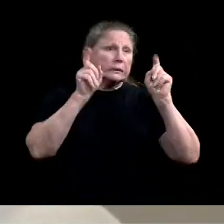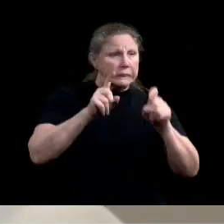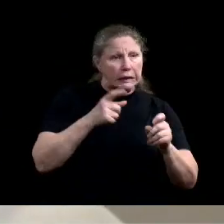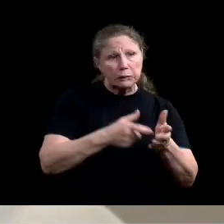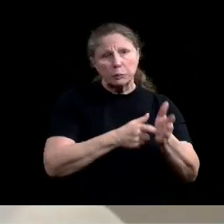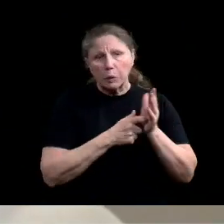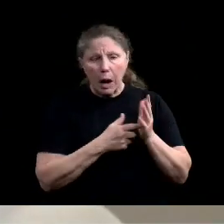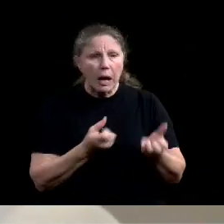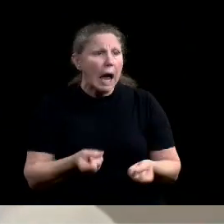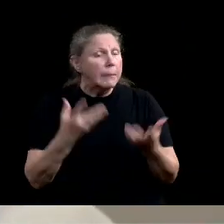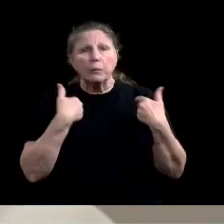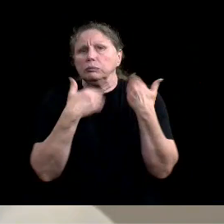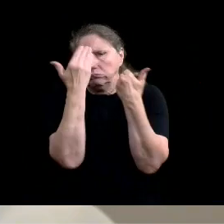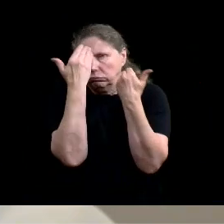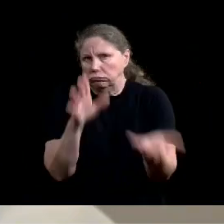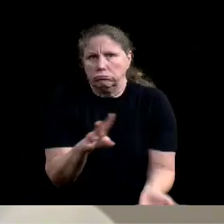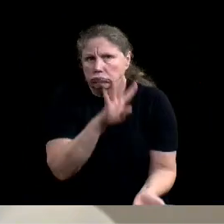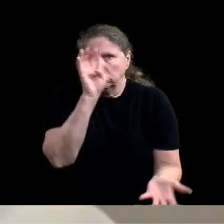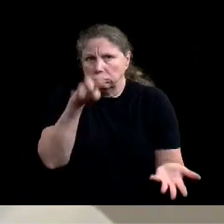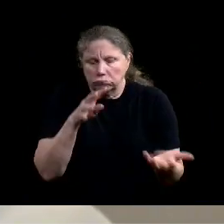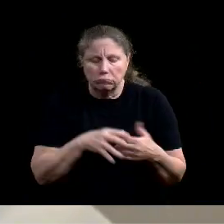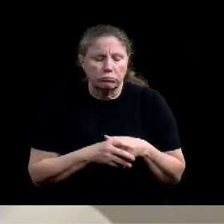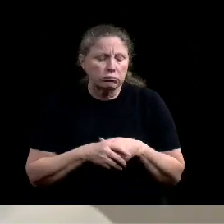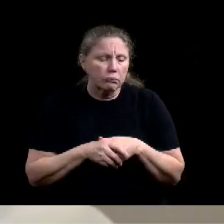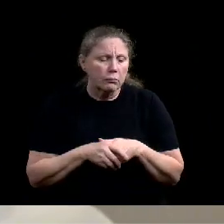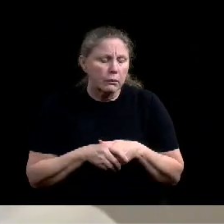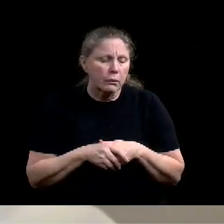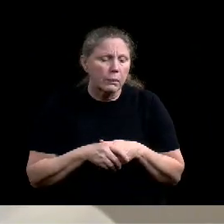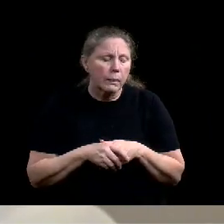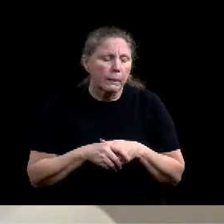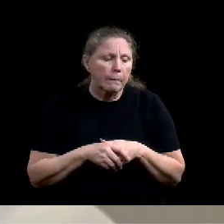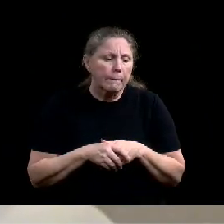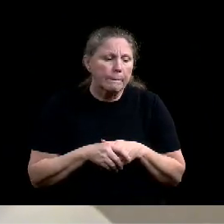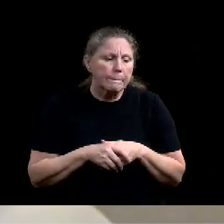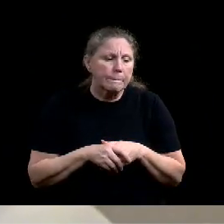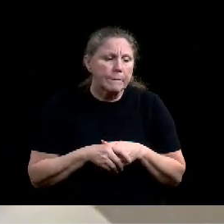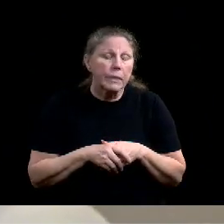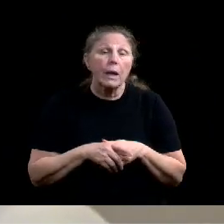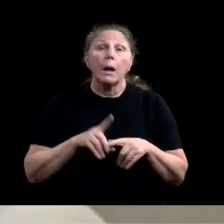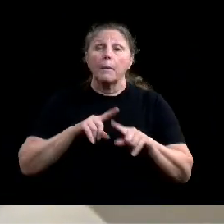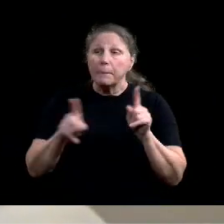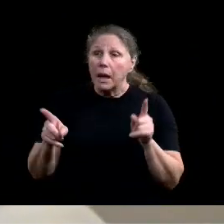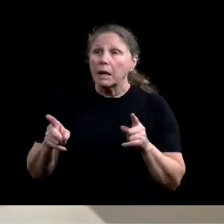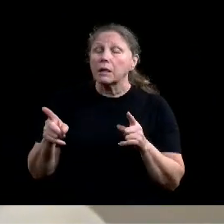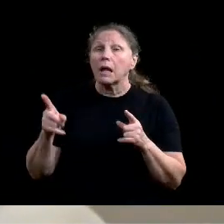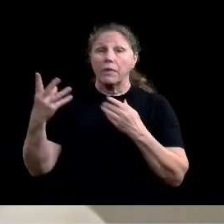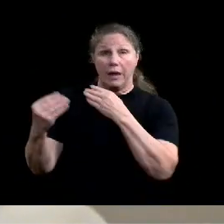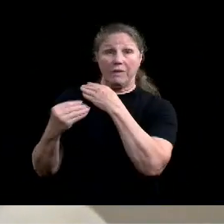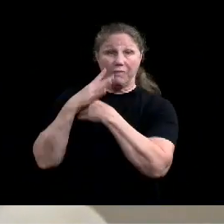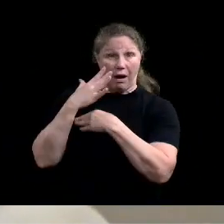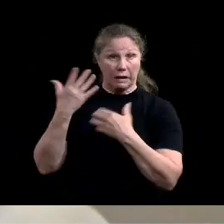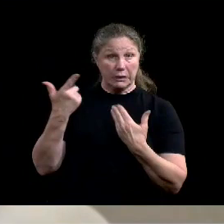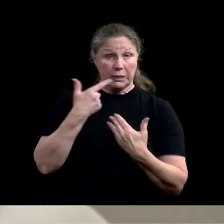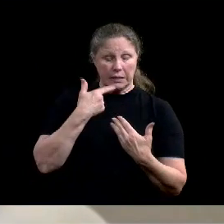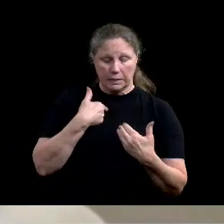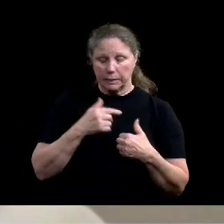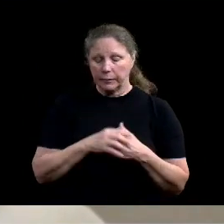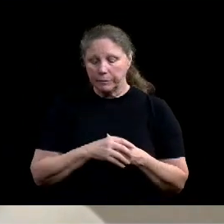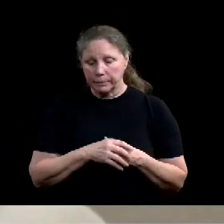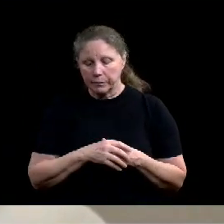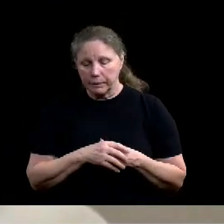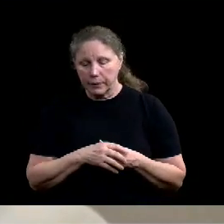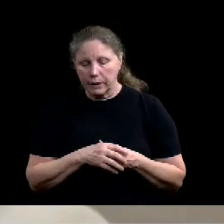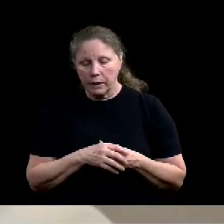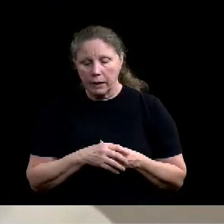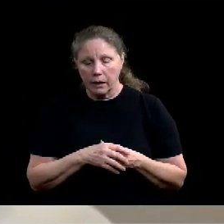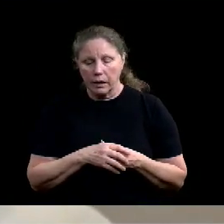what guidance we've received, Scott Gottlieb is at the American Enterprise Institute. His paper